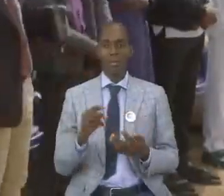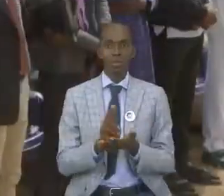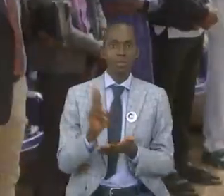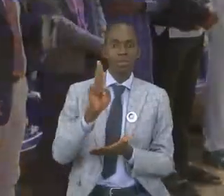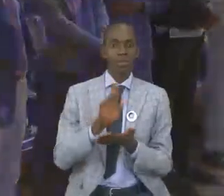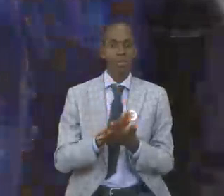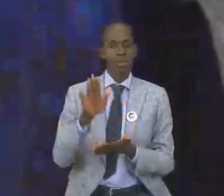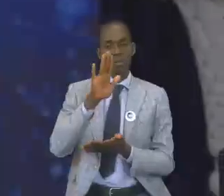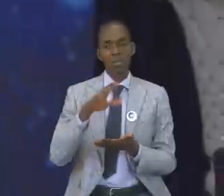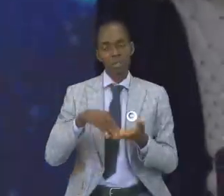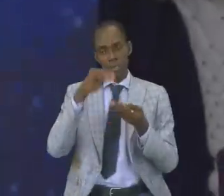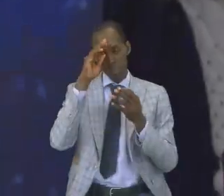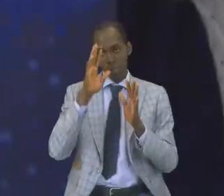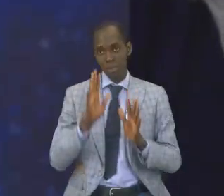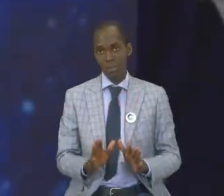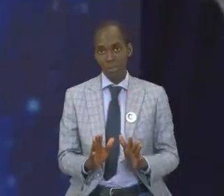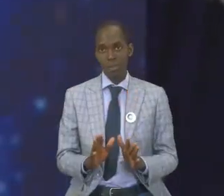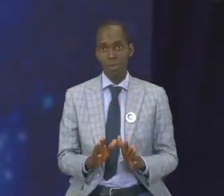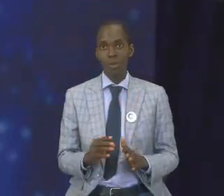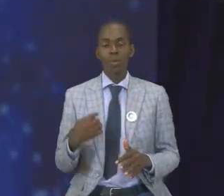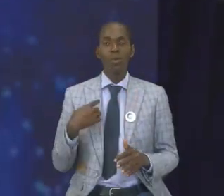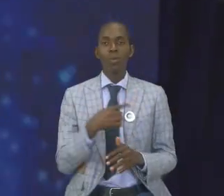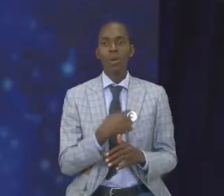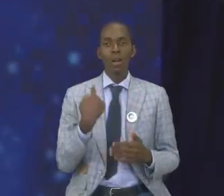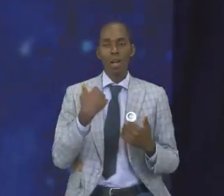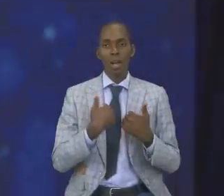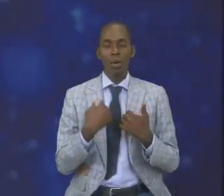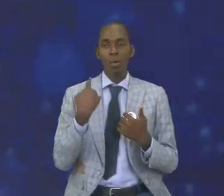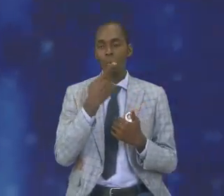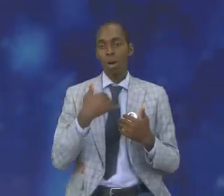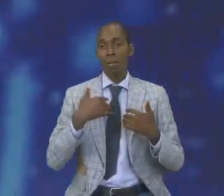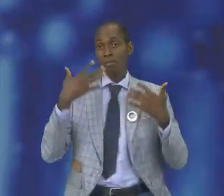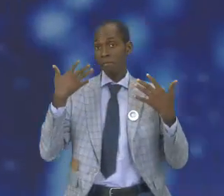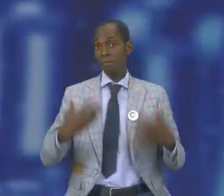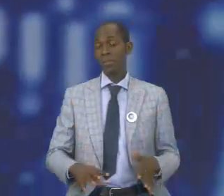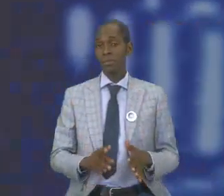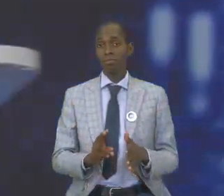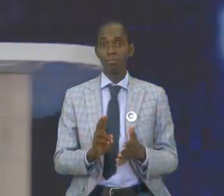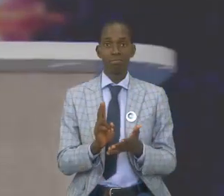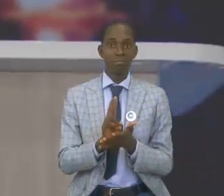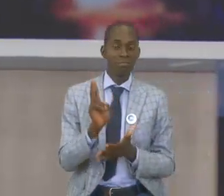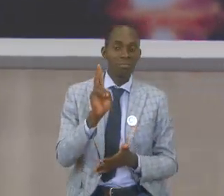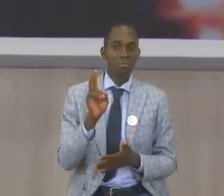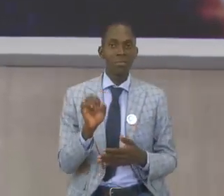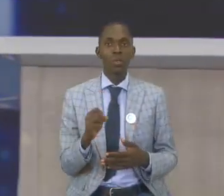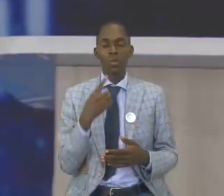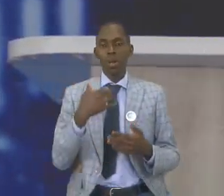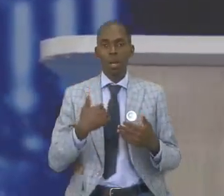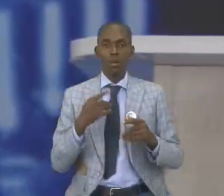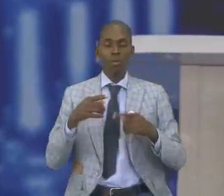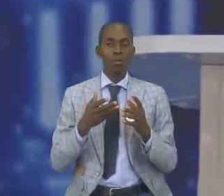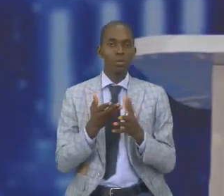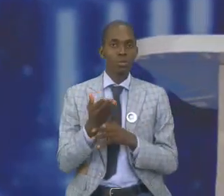students. We have those who have graduated. We have those who have gone through youth service,